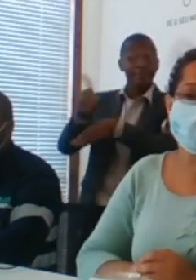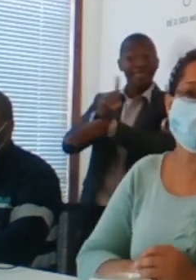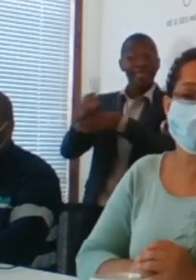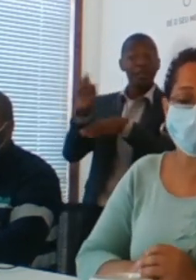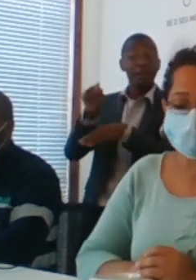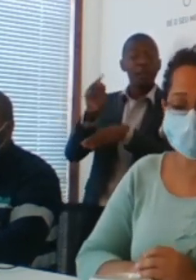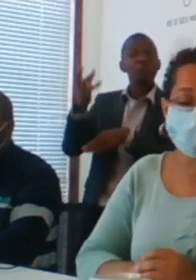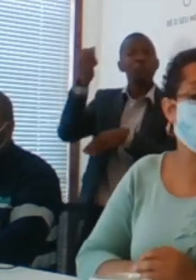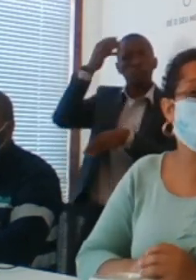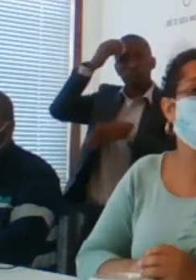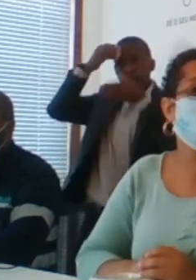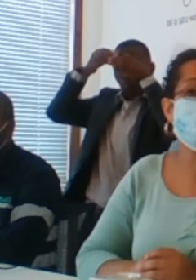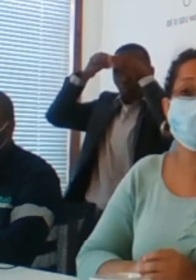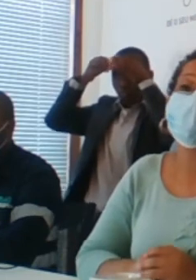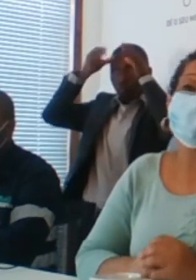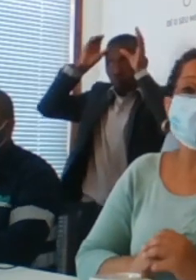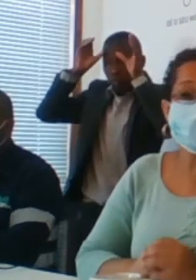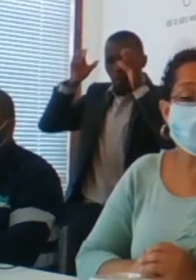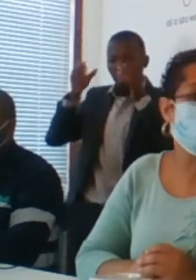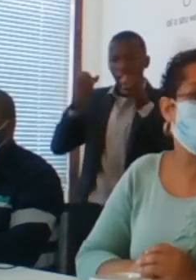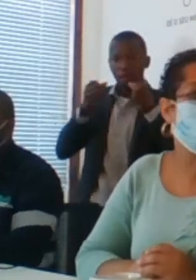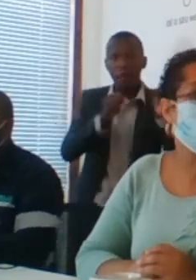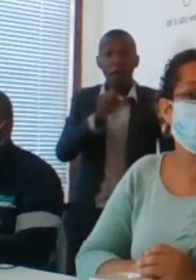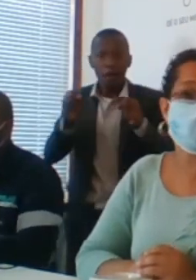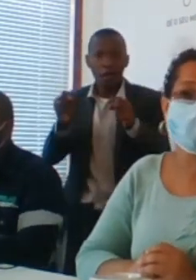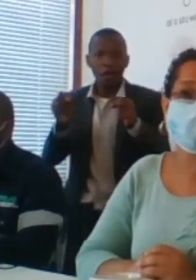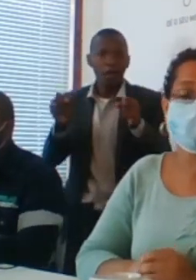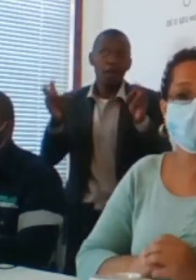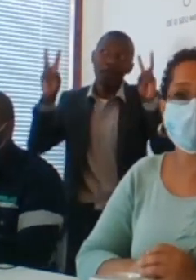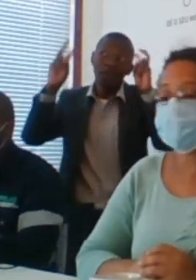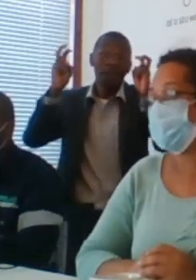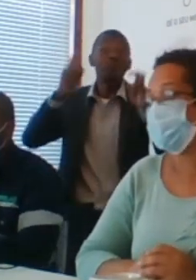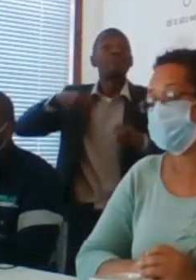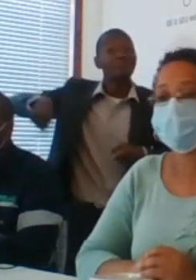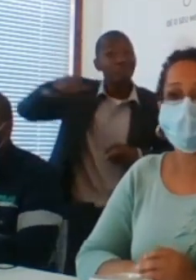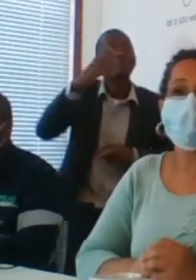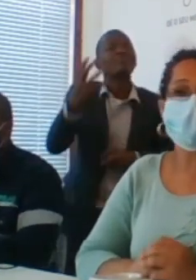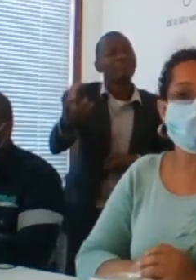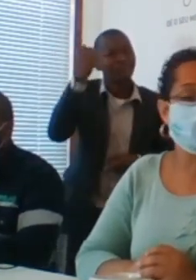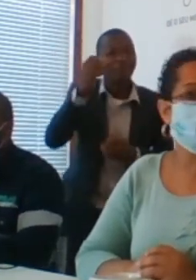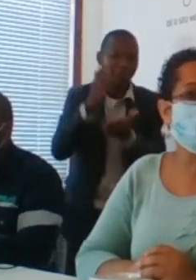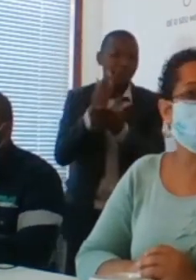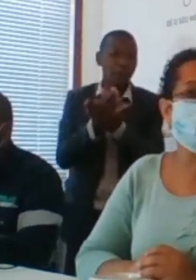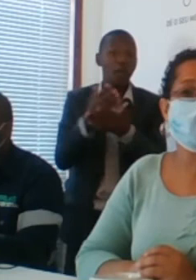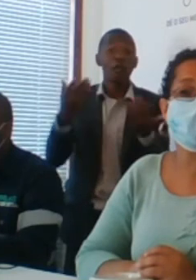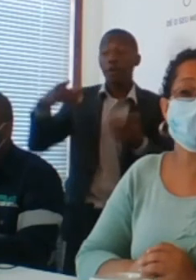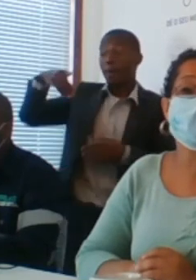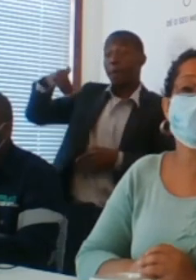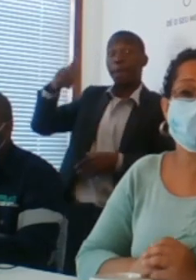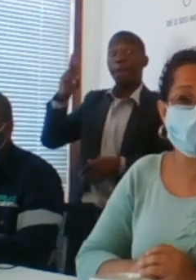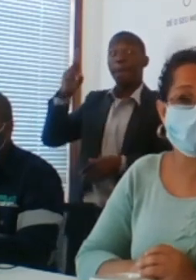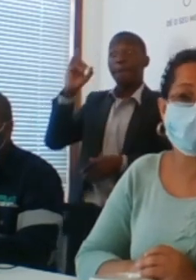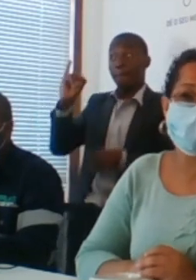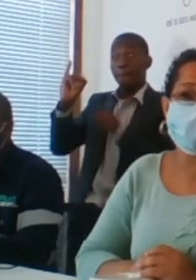capable and they can do it. And yes, we can. Here at PRI Mozambique, PRI Maputo, we are doing assessments and we